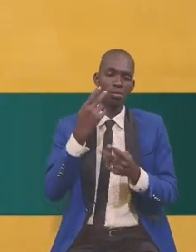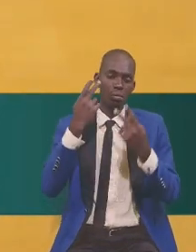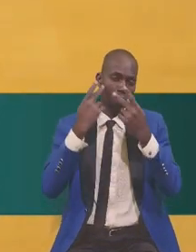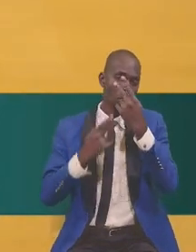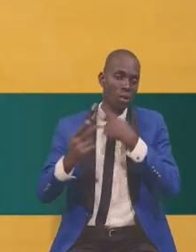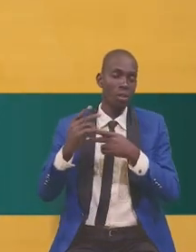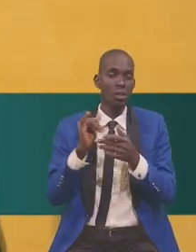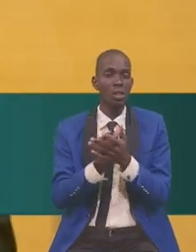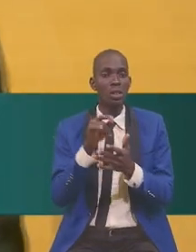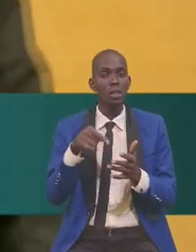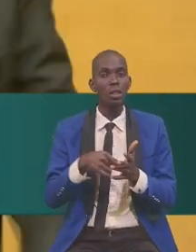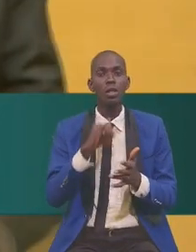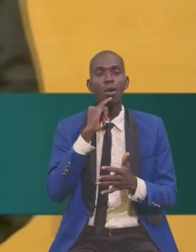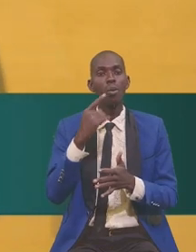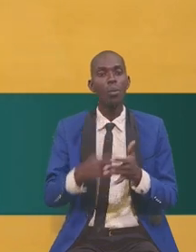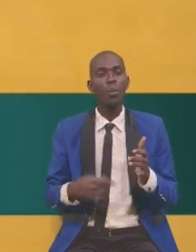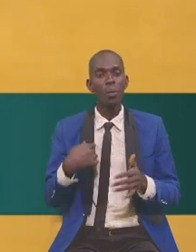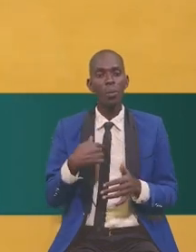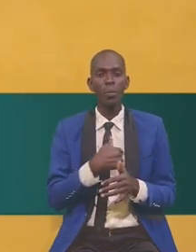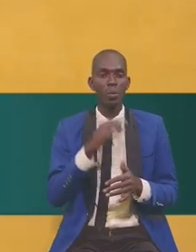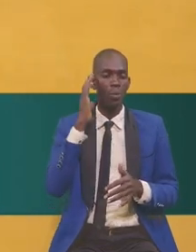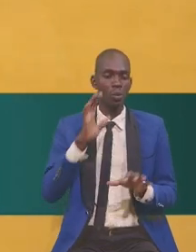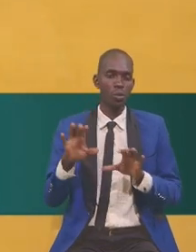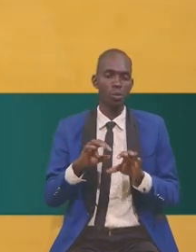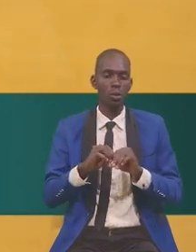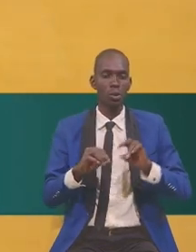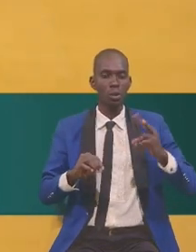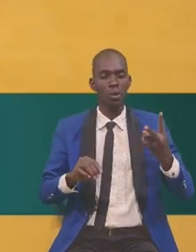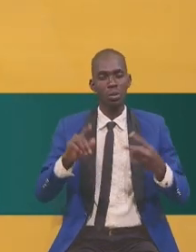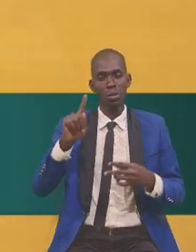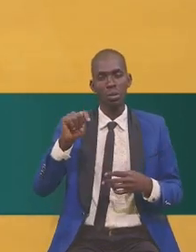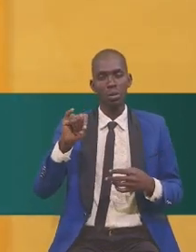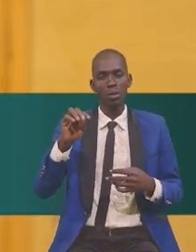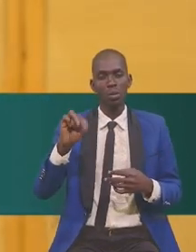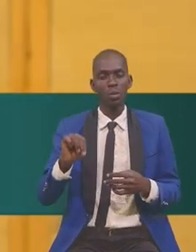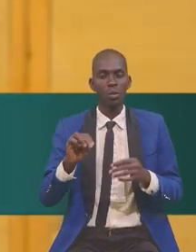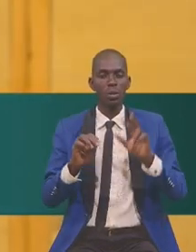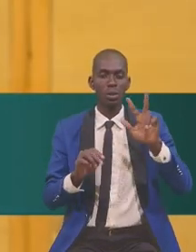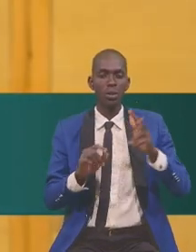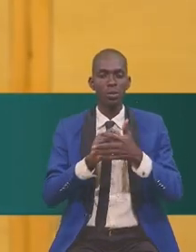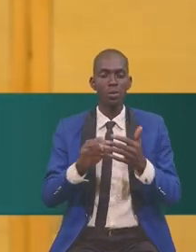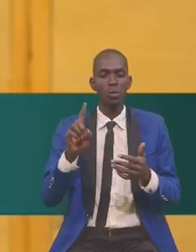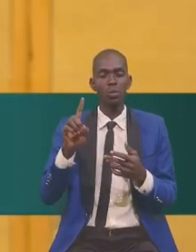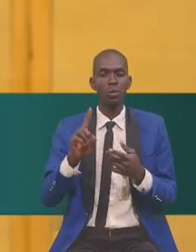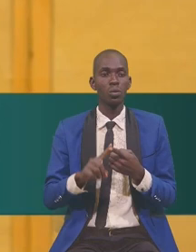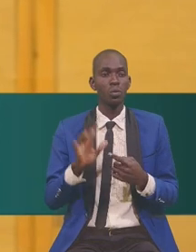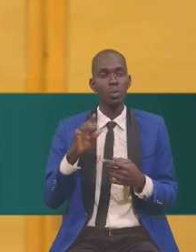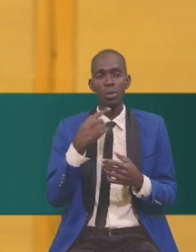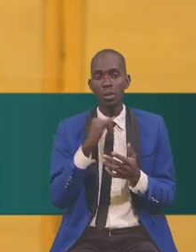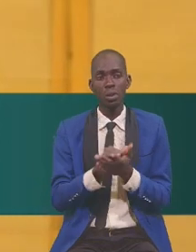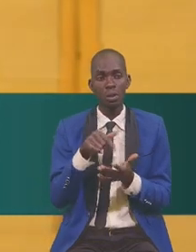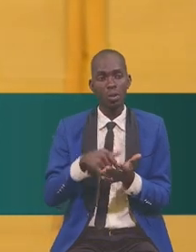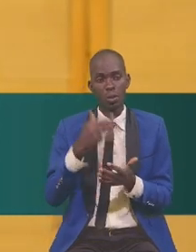this is what we will do. In 2 Timothy chapter 3 verse 1, this know also, that in the last days